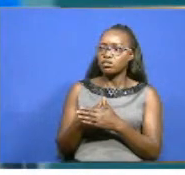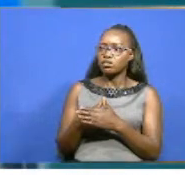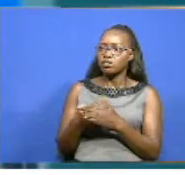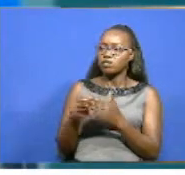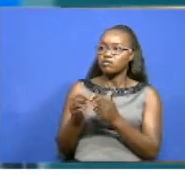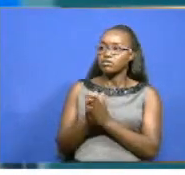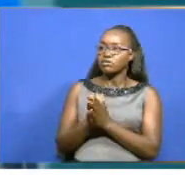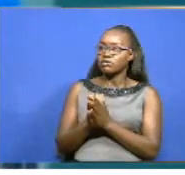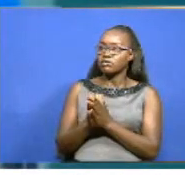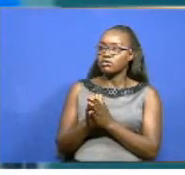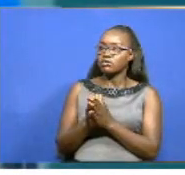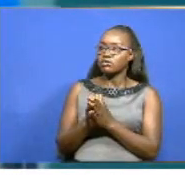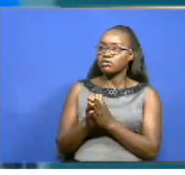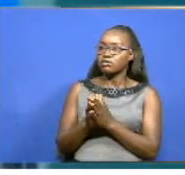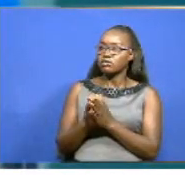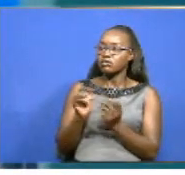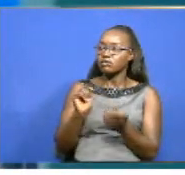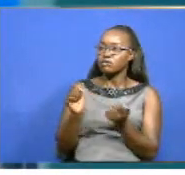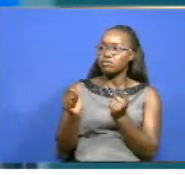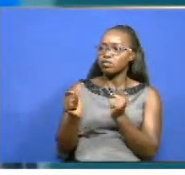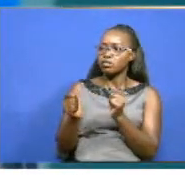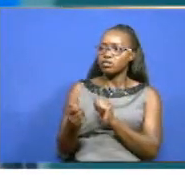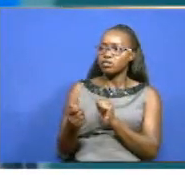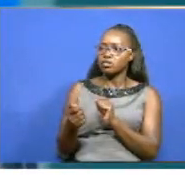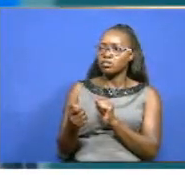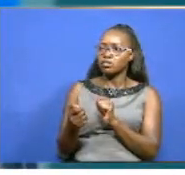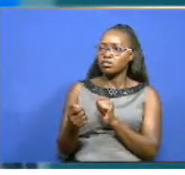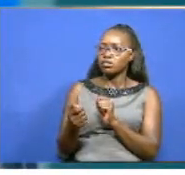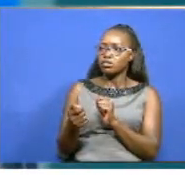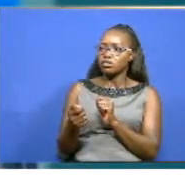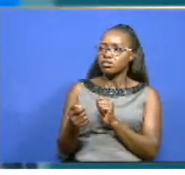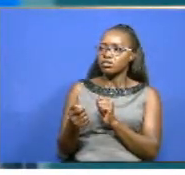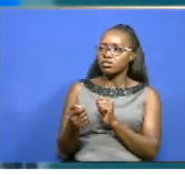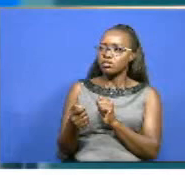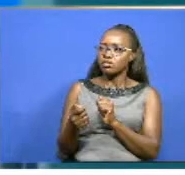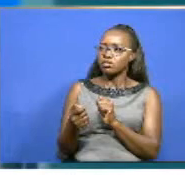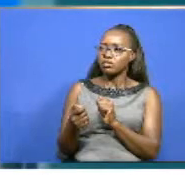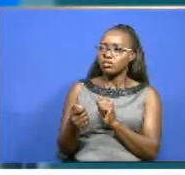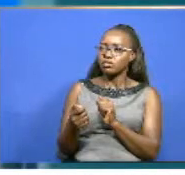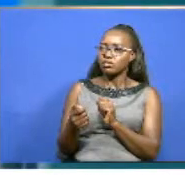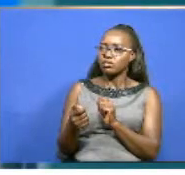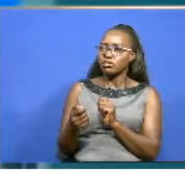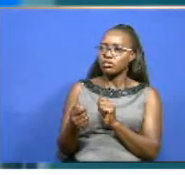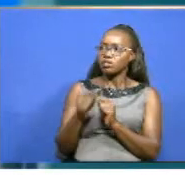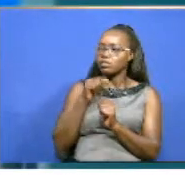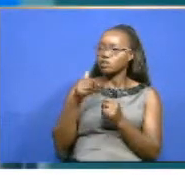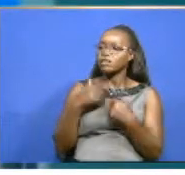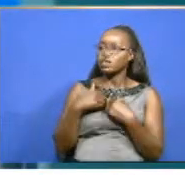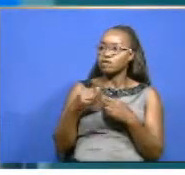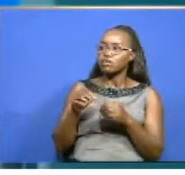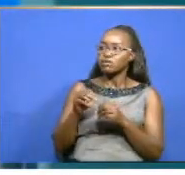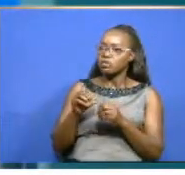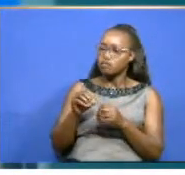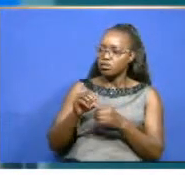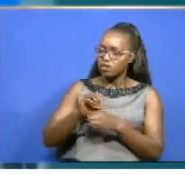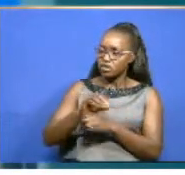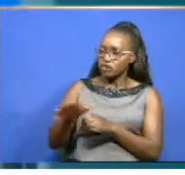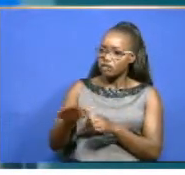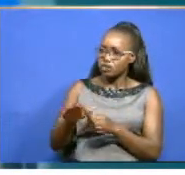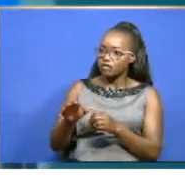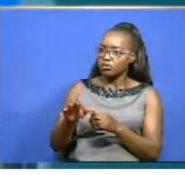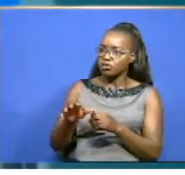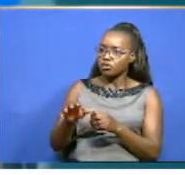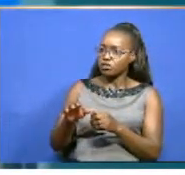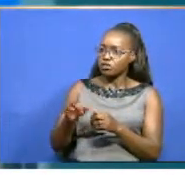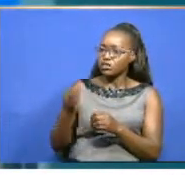and in shifts and in particular patterns. We would not have devolved every or